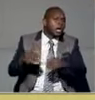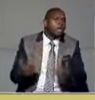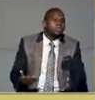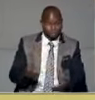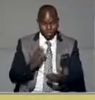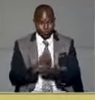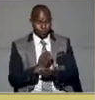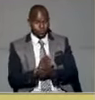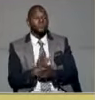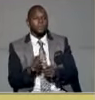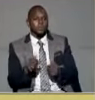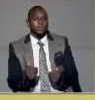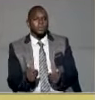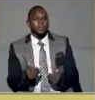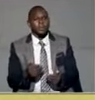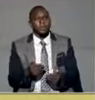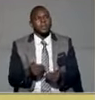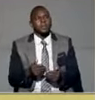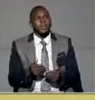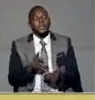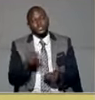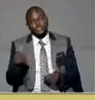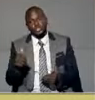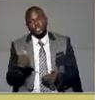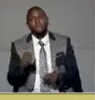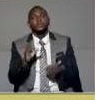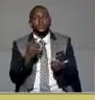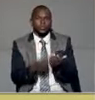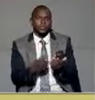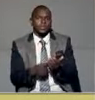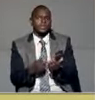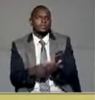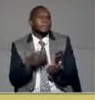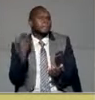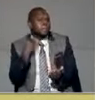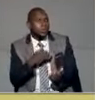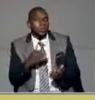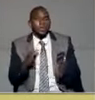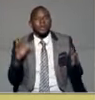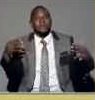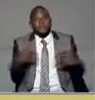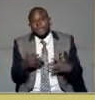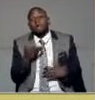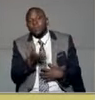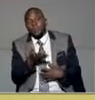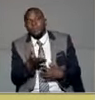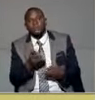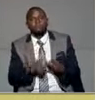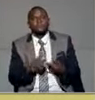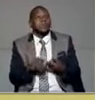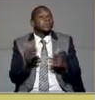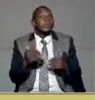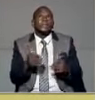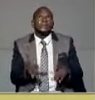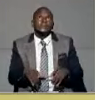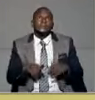right. Like every Ugandan was persecuted, there was fear, and everyone used to live under